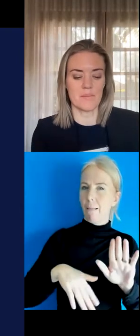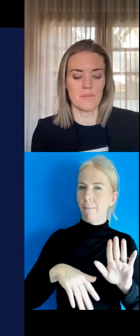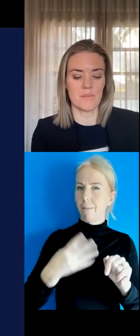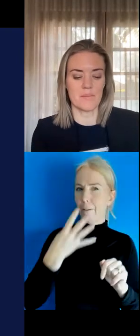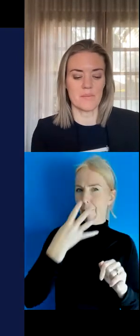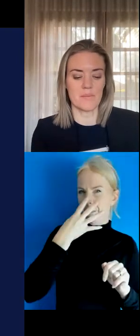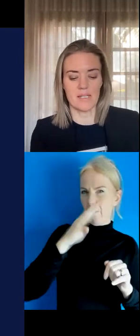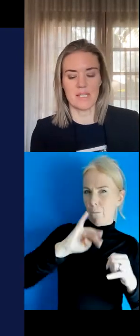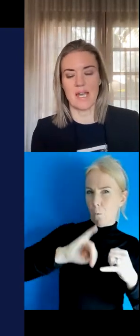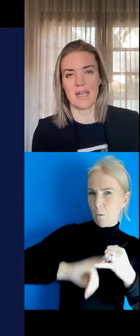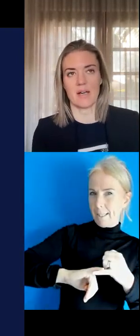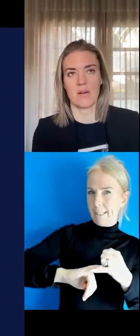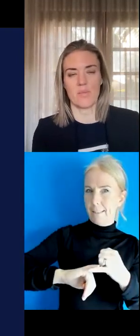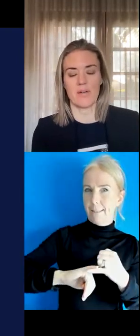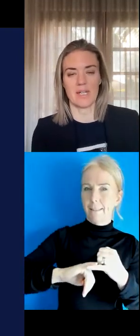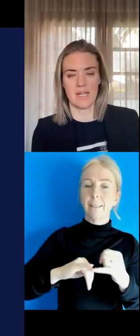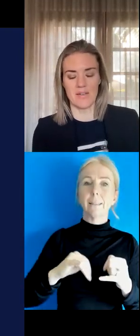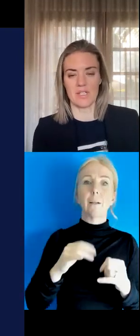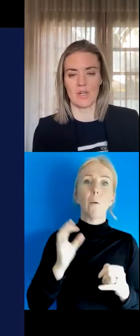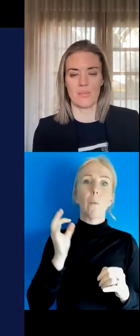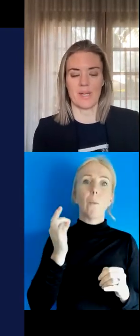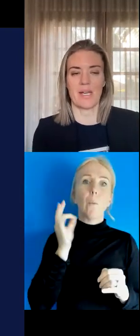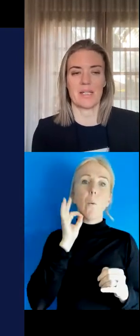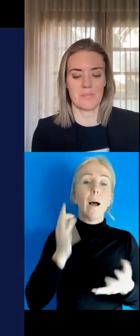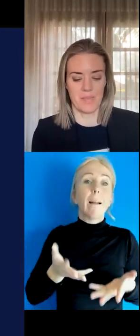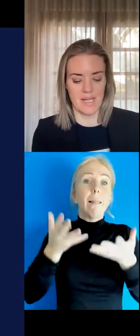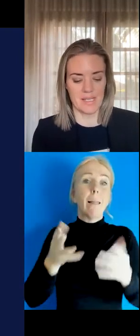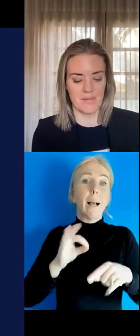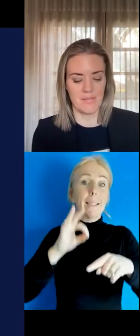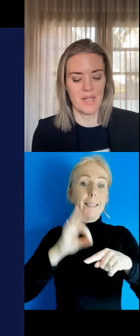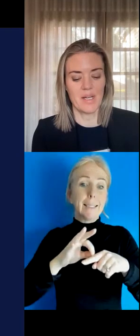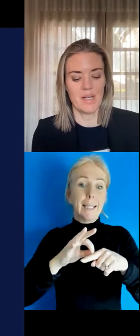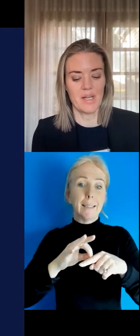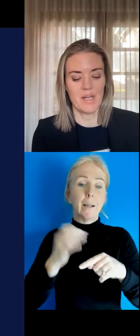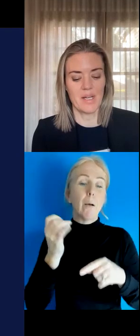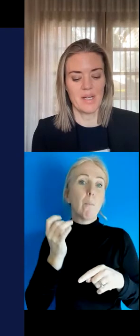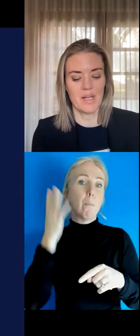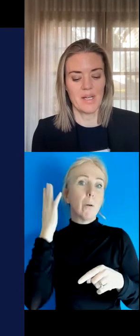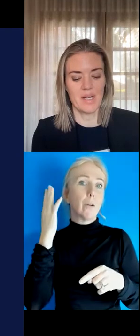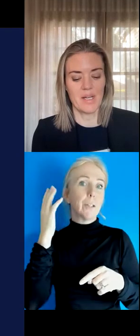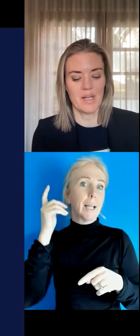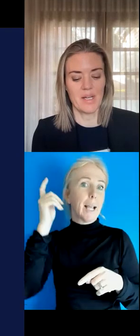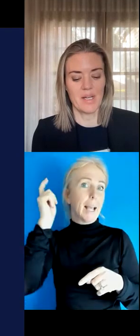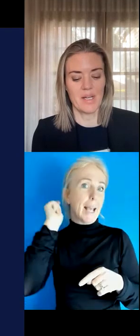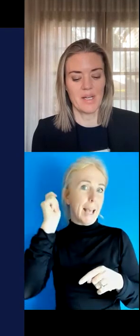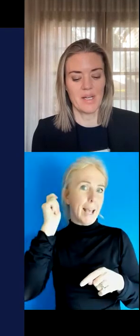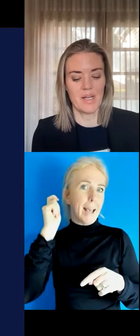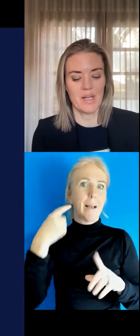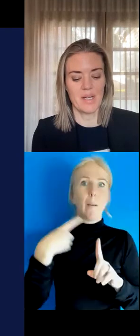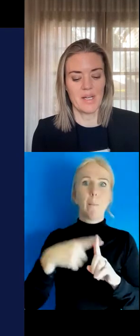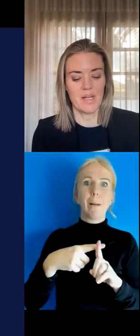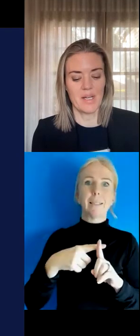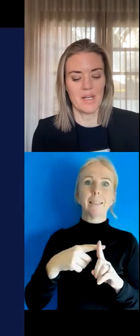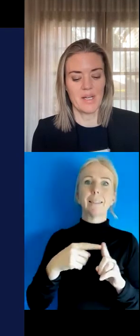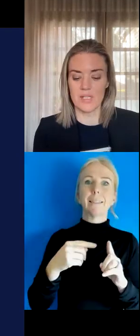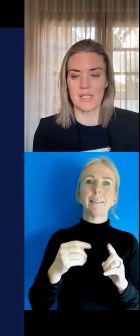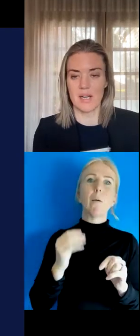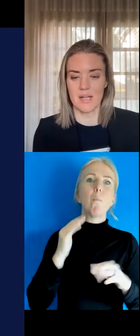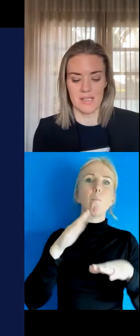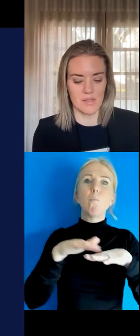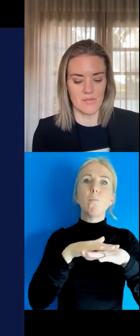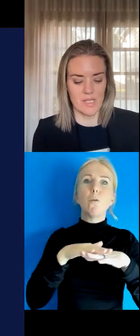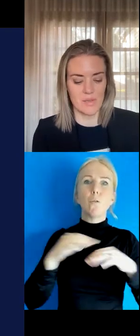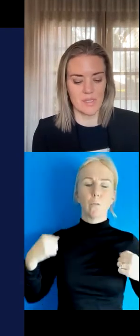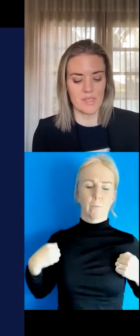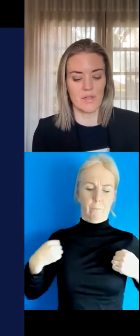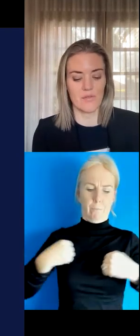and blonde mid-length hair, and today I'm wearing a navy top and blazer. Welcome to the information session for the Department of